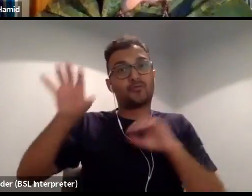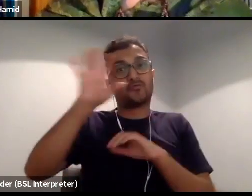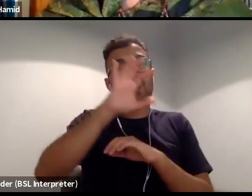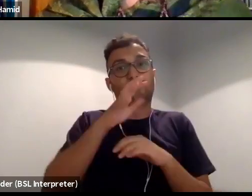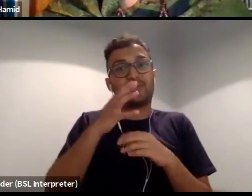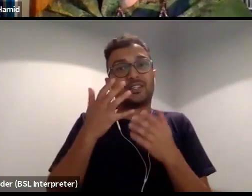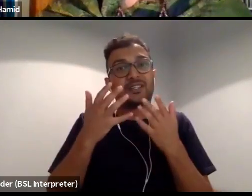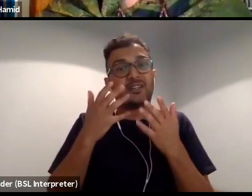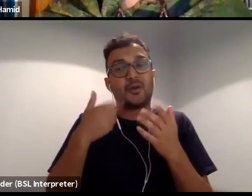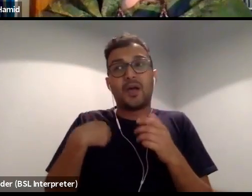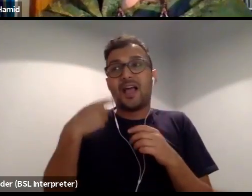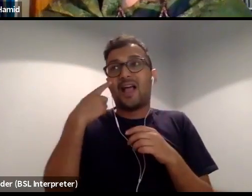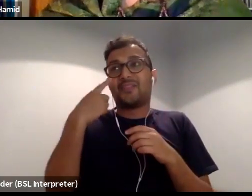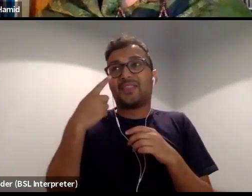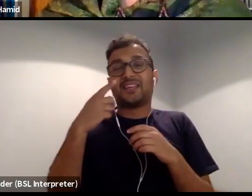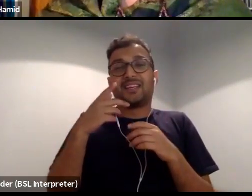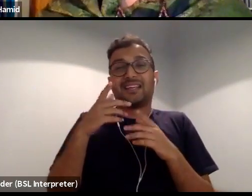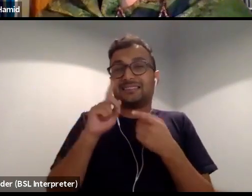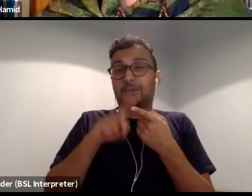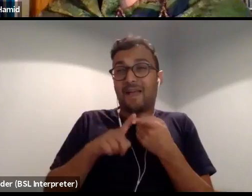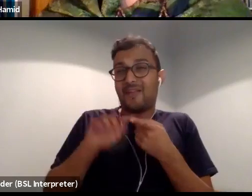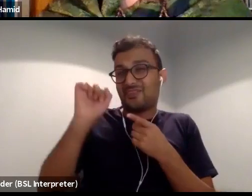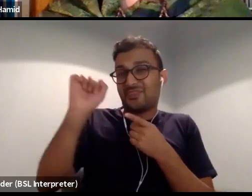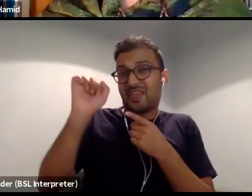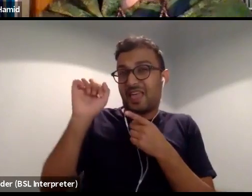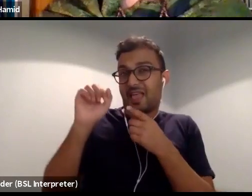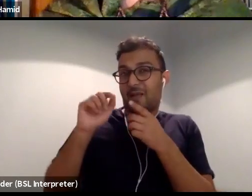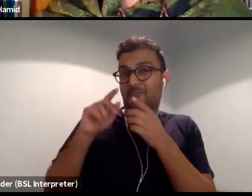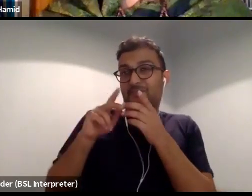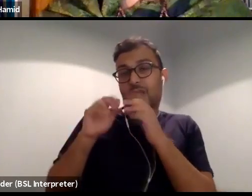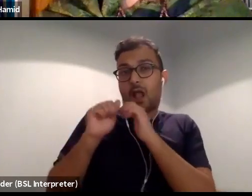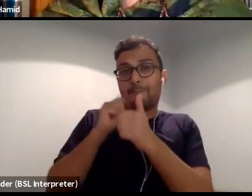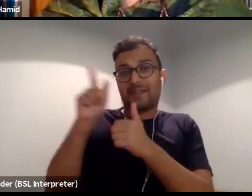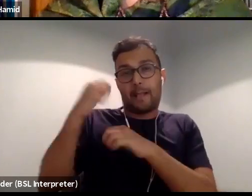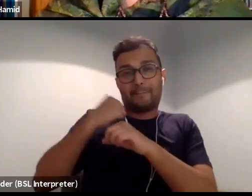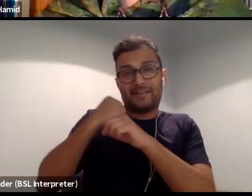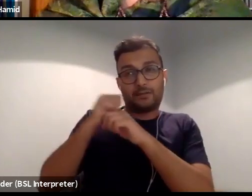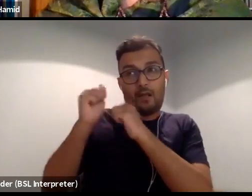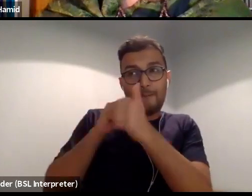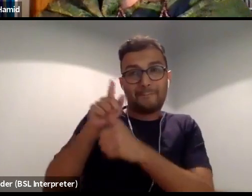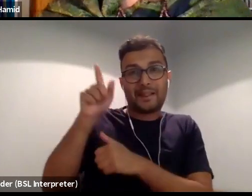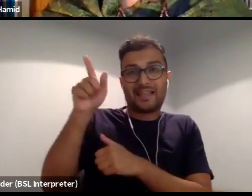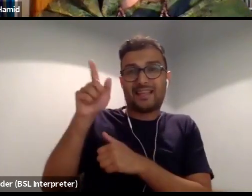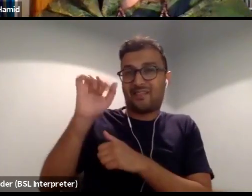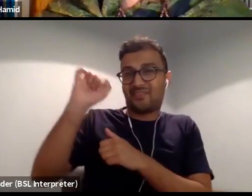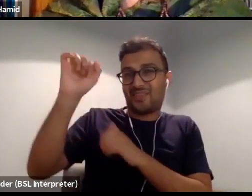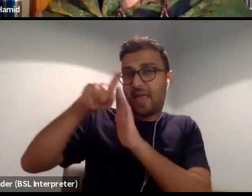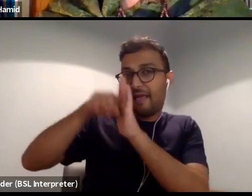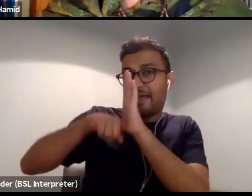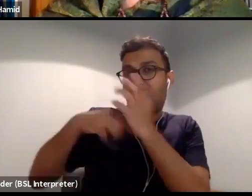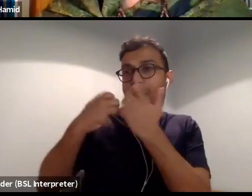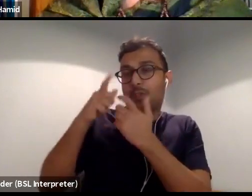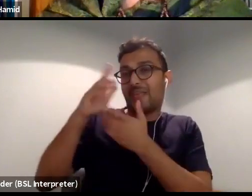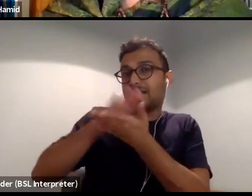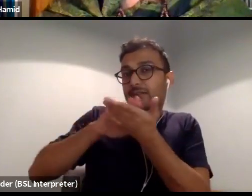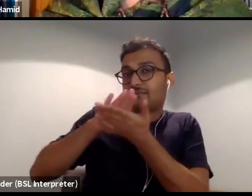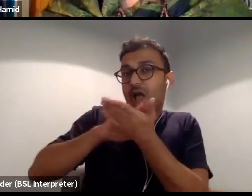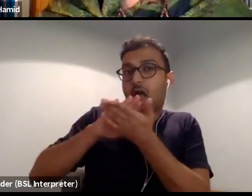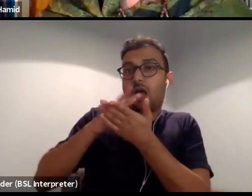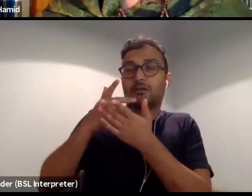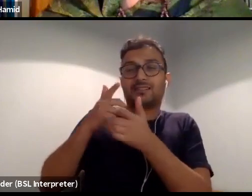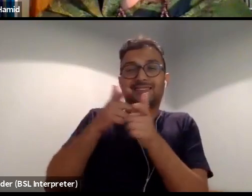or definition that they might not agree with ethically, or trying in the aftermath of what might be a